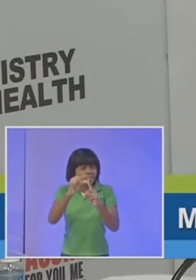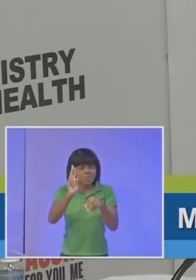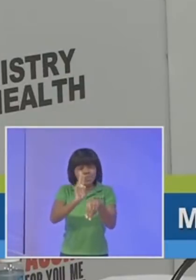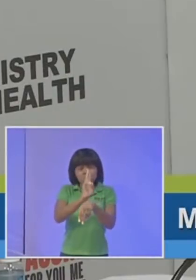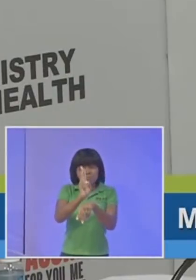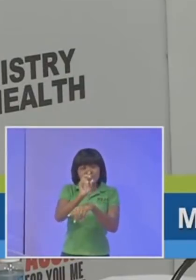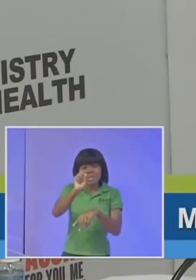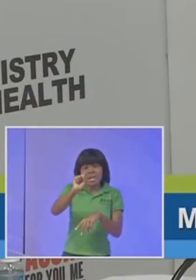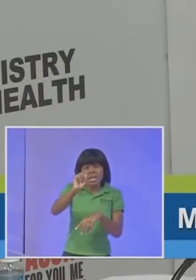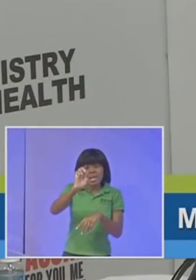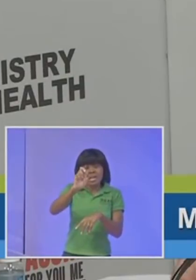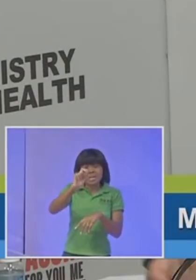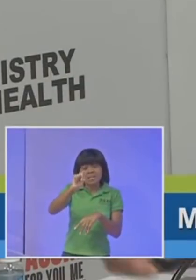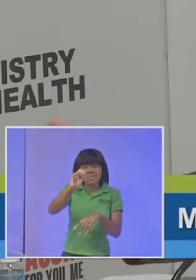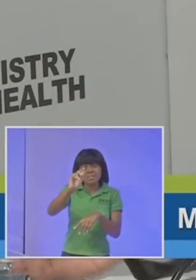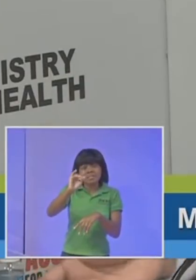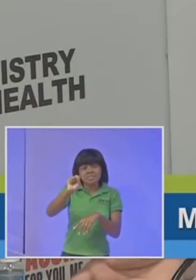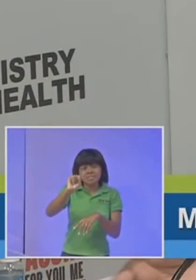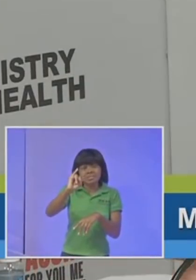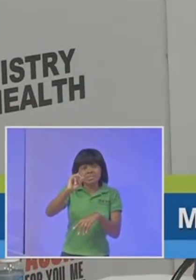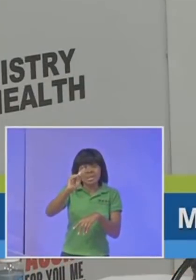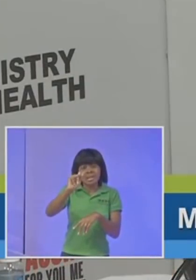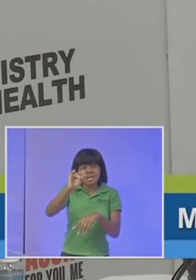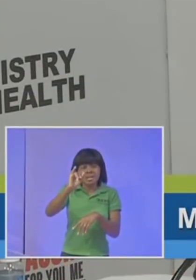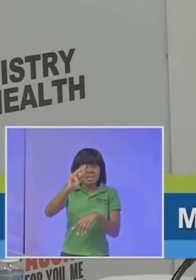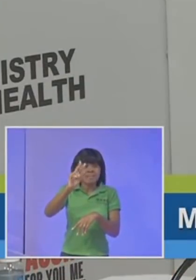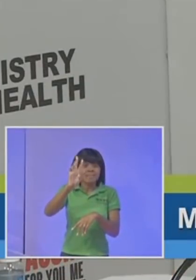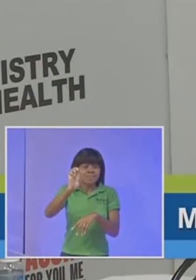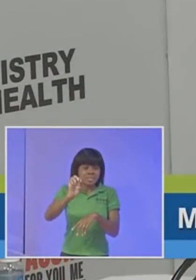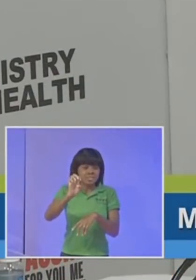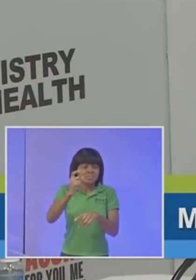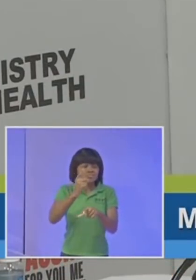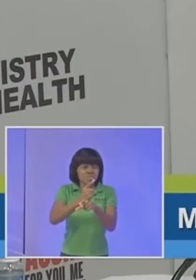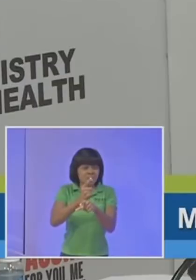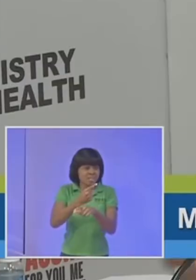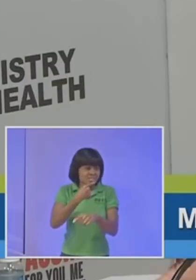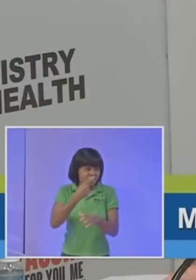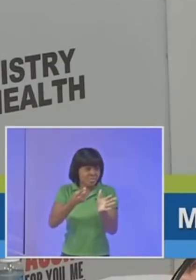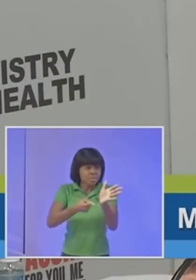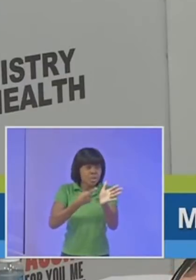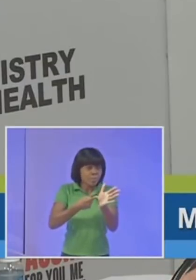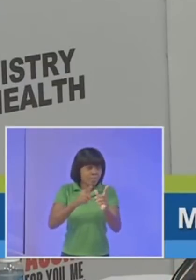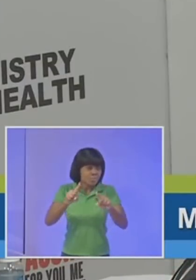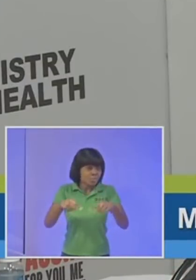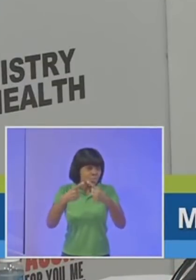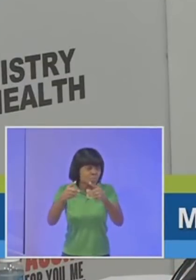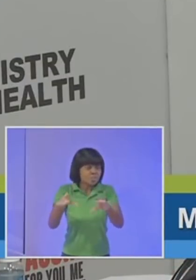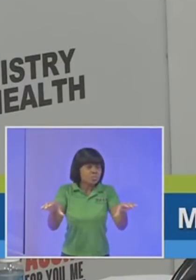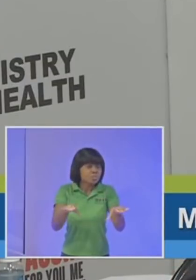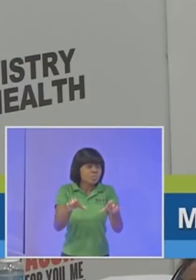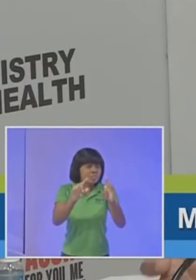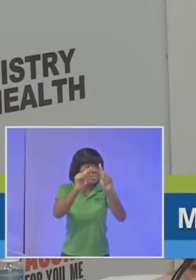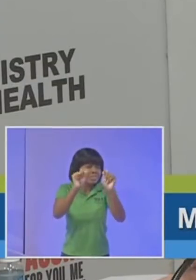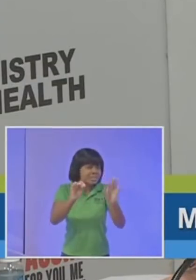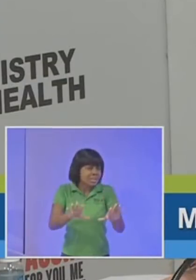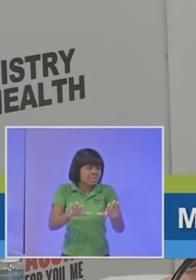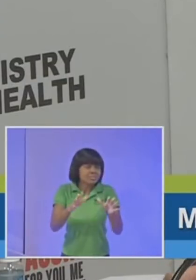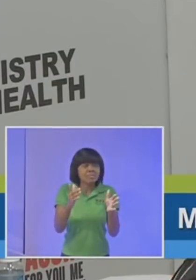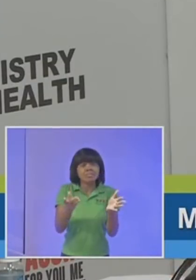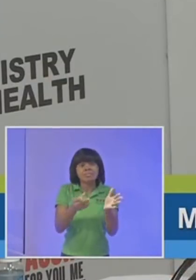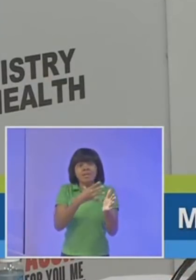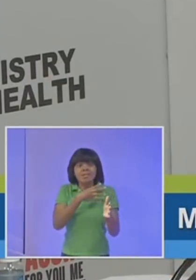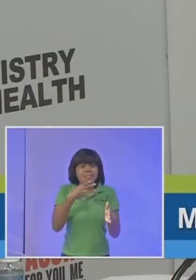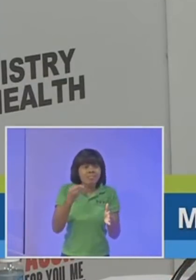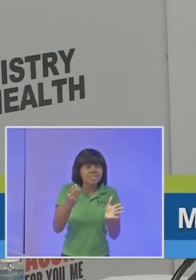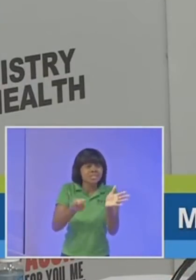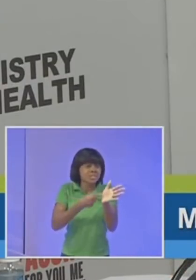that a positive person actually has disease, and the other one is if a person who doesn't have the disease is showing up negative on the